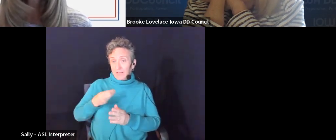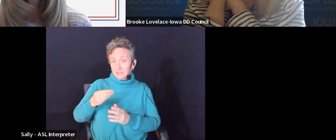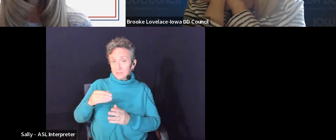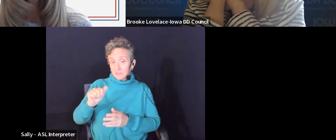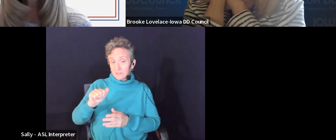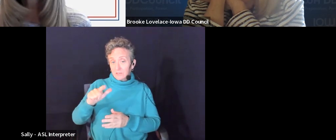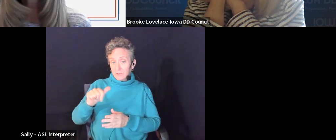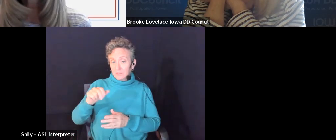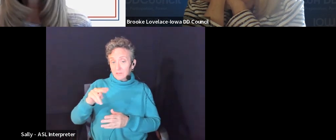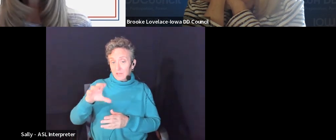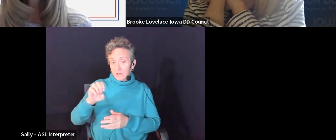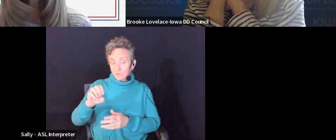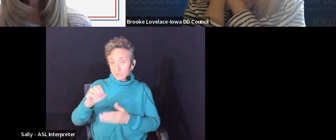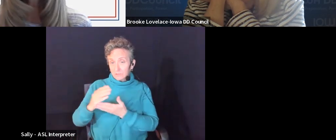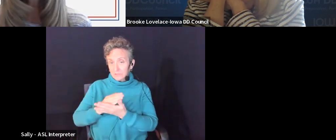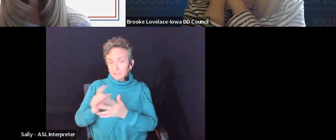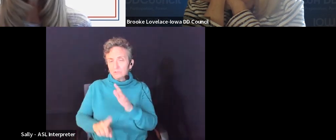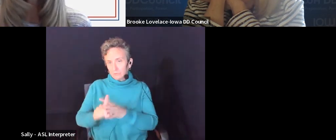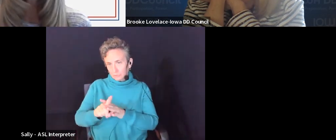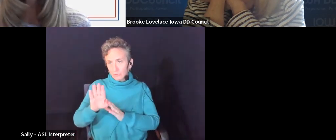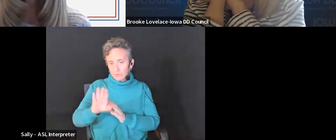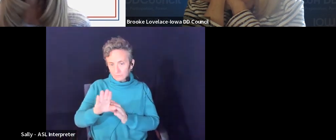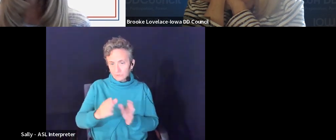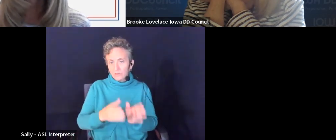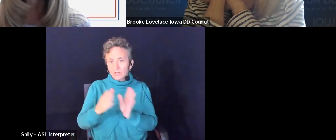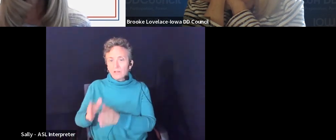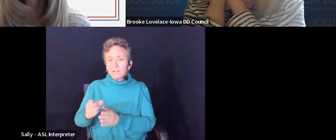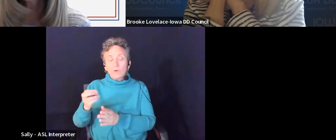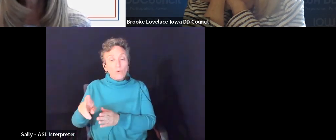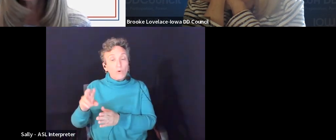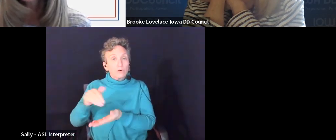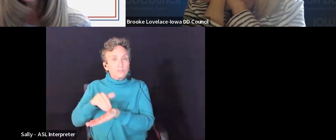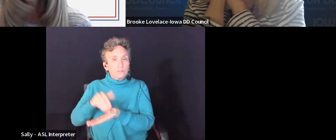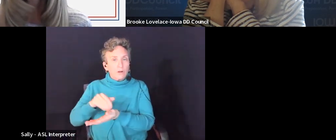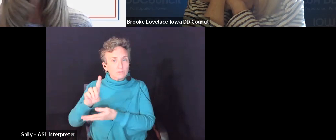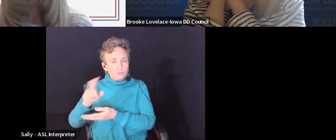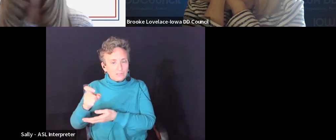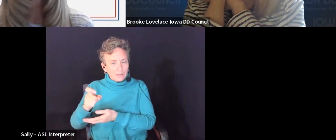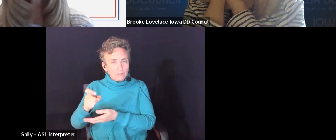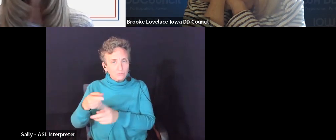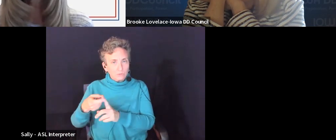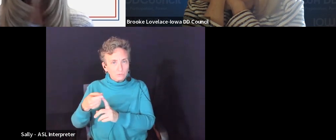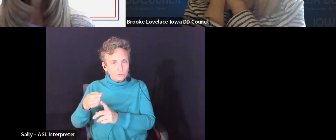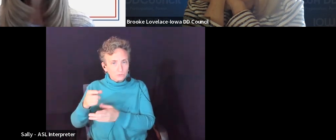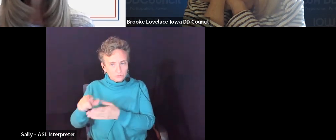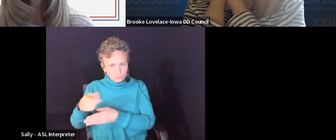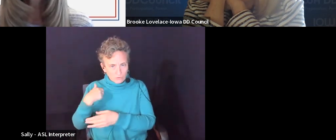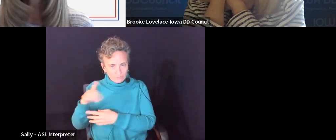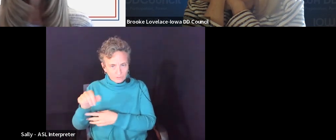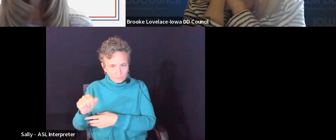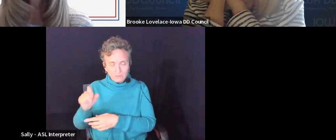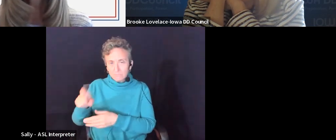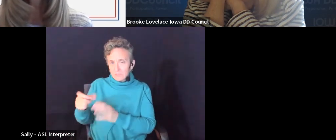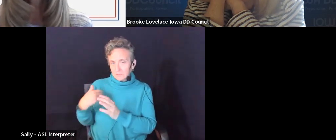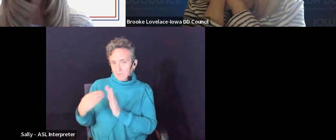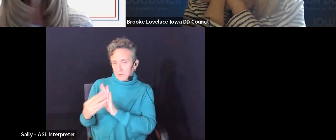list, or the individual has a disability that's been diagnosed by a physician. Now they would need a copy of that diagnosis